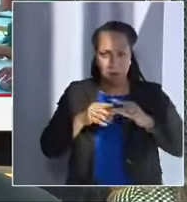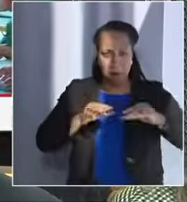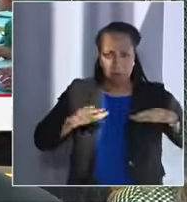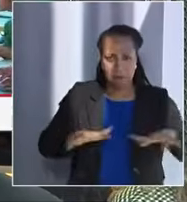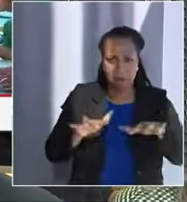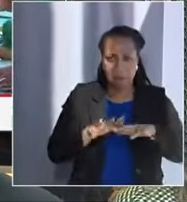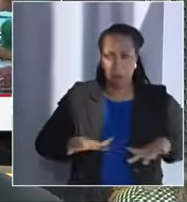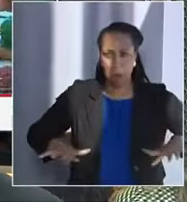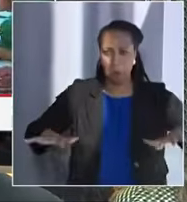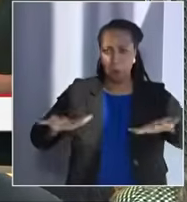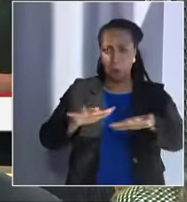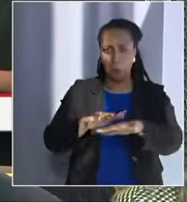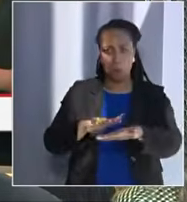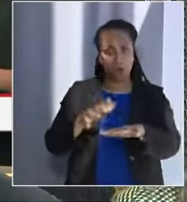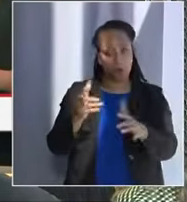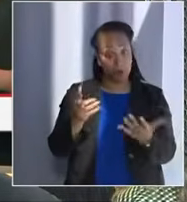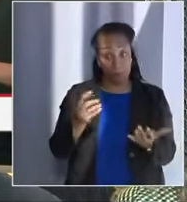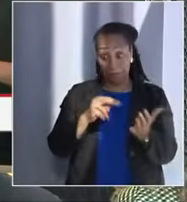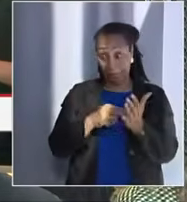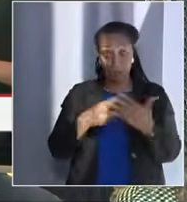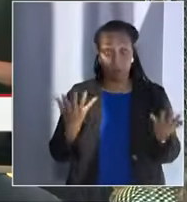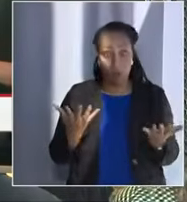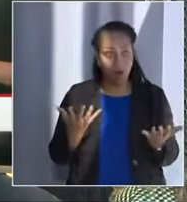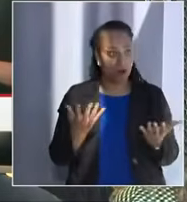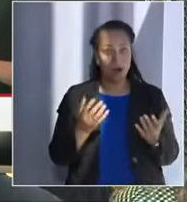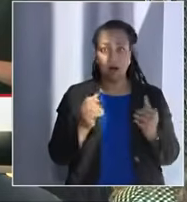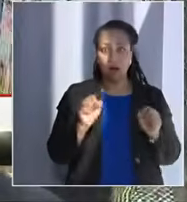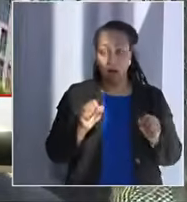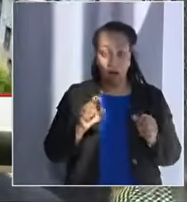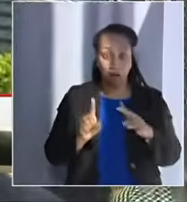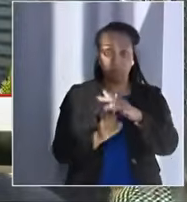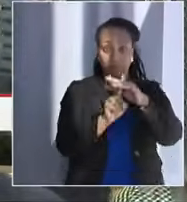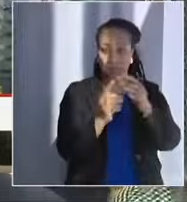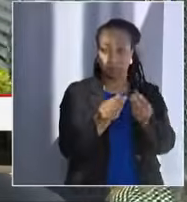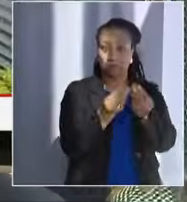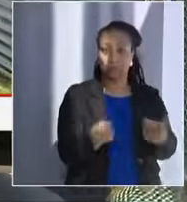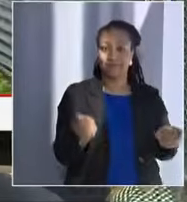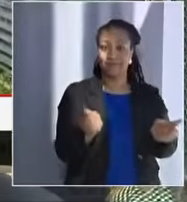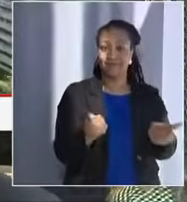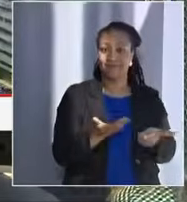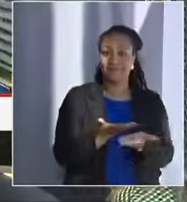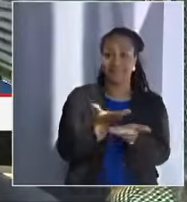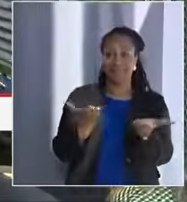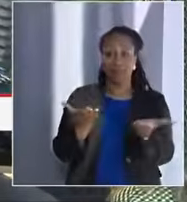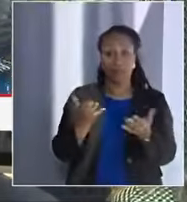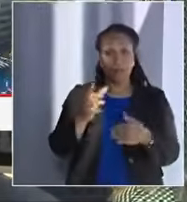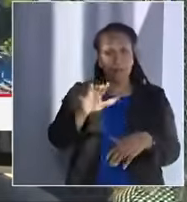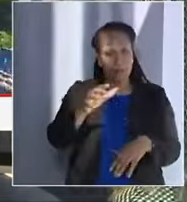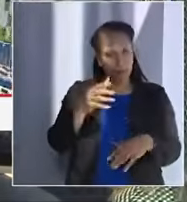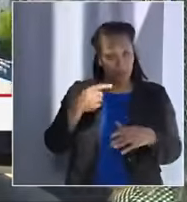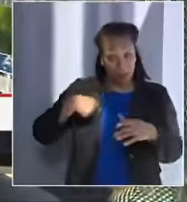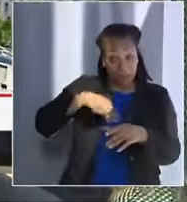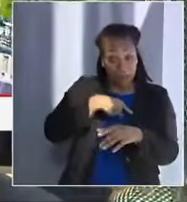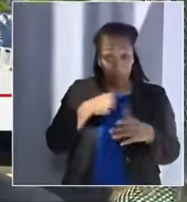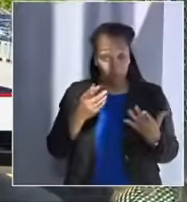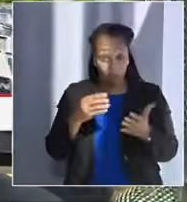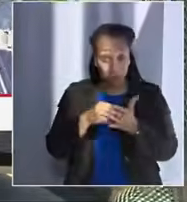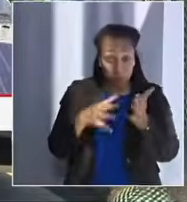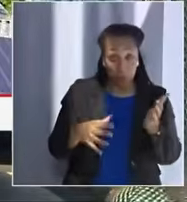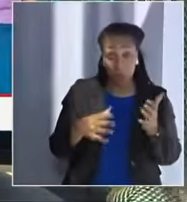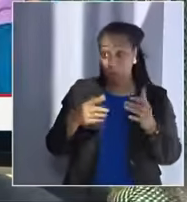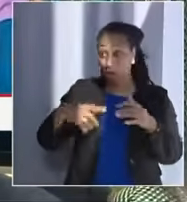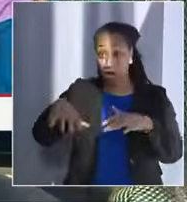This is where knowledge meets impact. We're not just expanding our footprint, we're expanding possibilities.